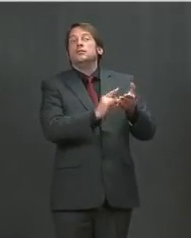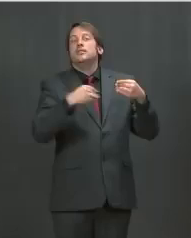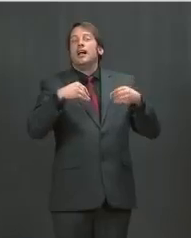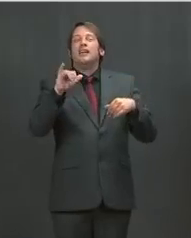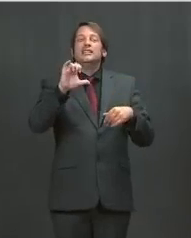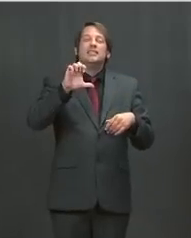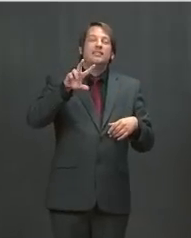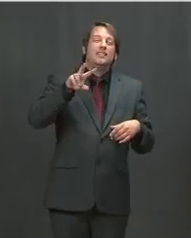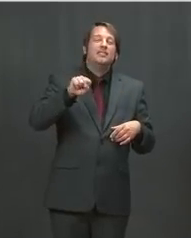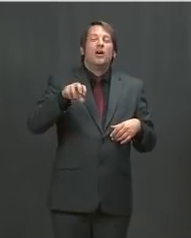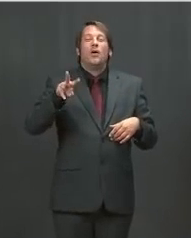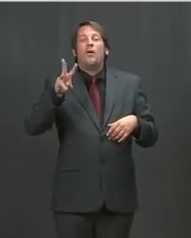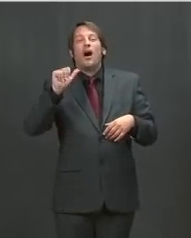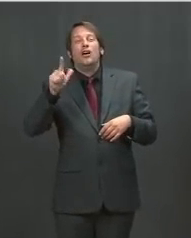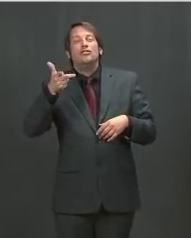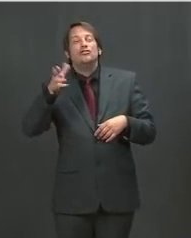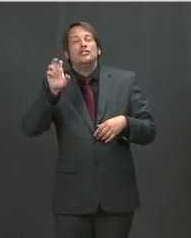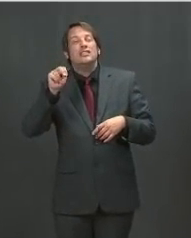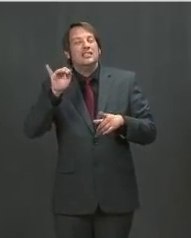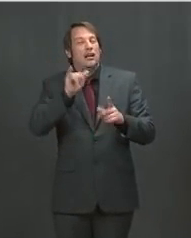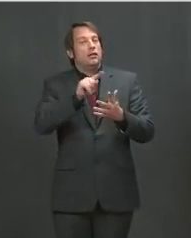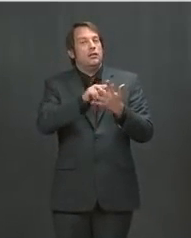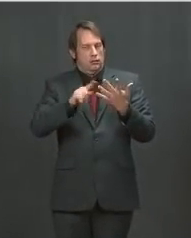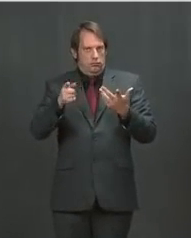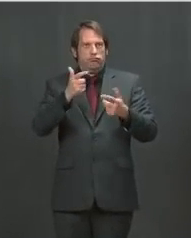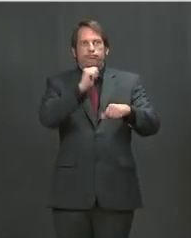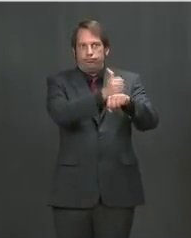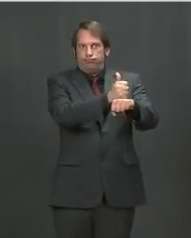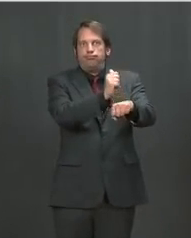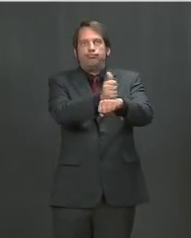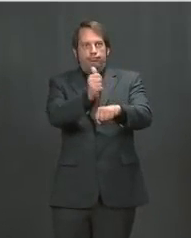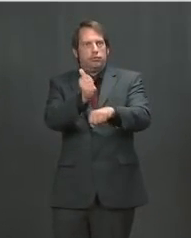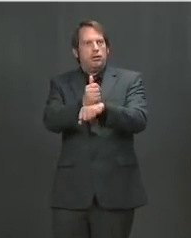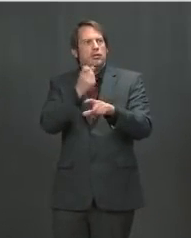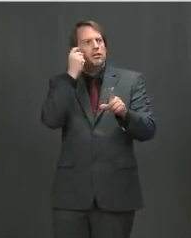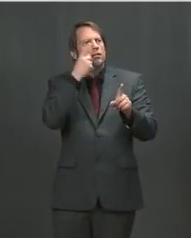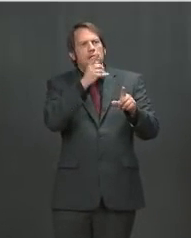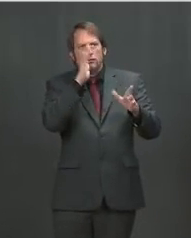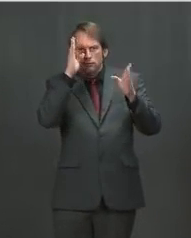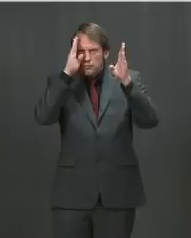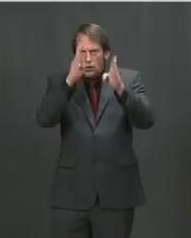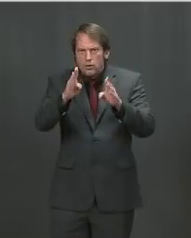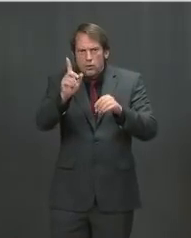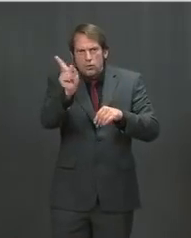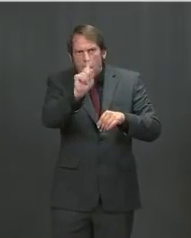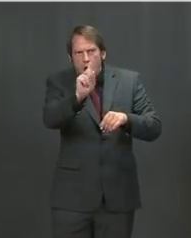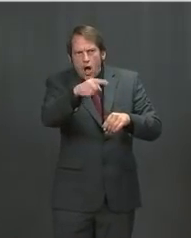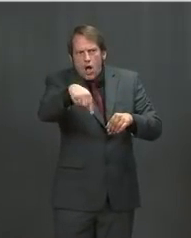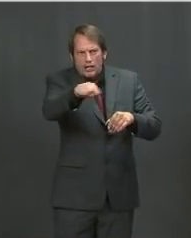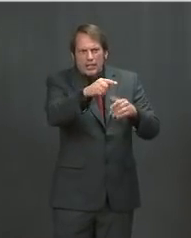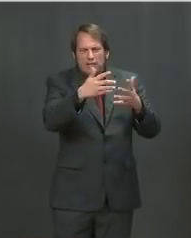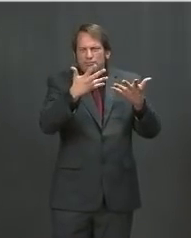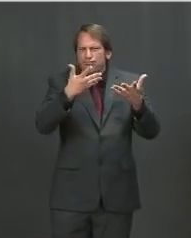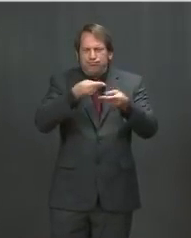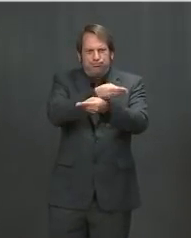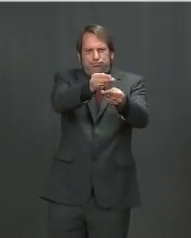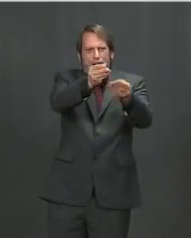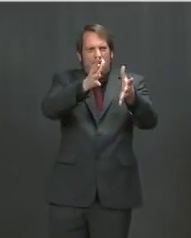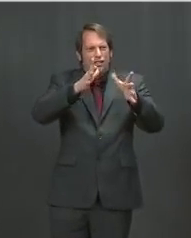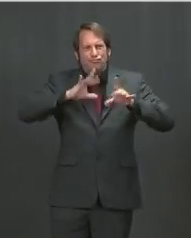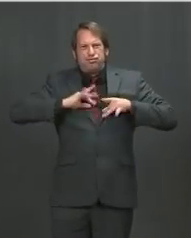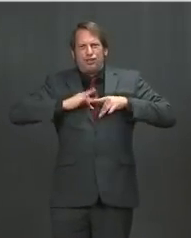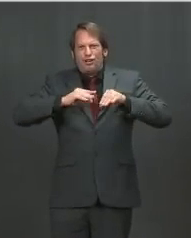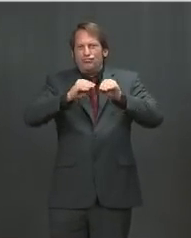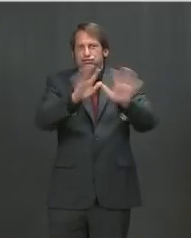in places that have had the greatest disease and have people with greatest exposure, largely in underserved communities. We're locating our federal